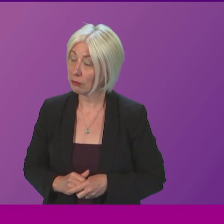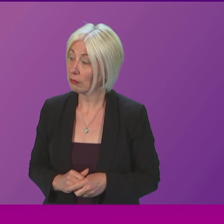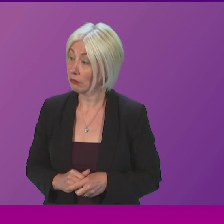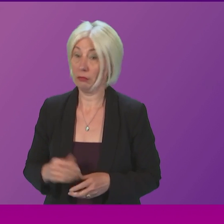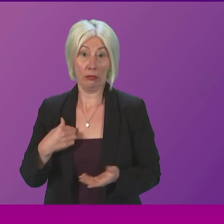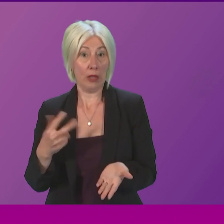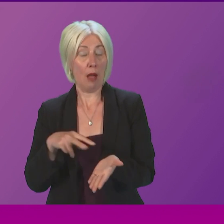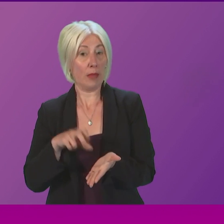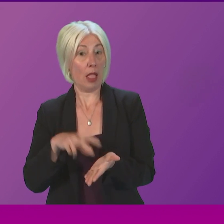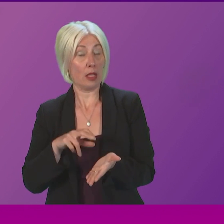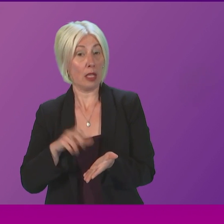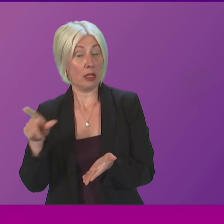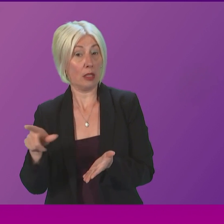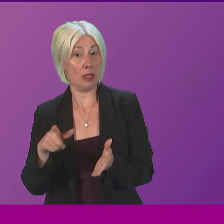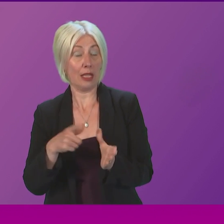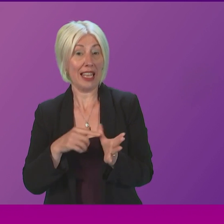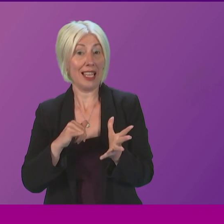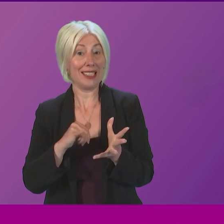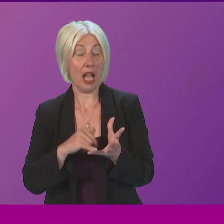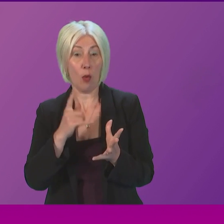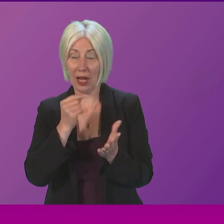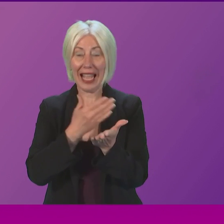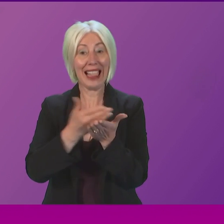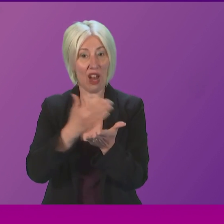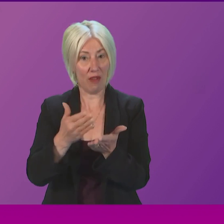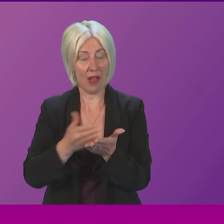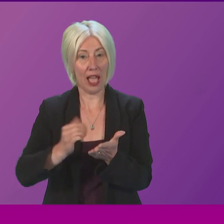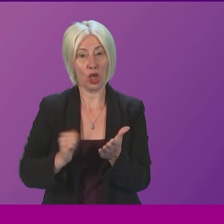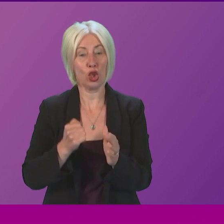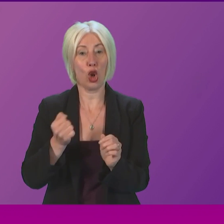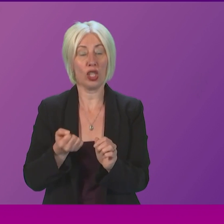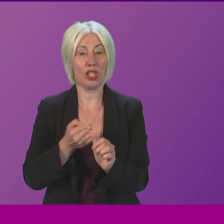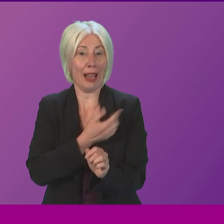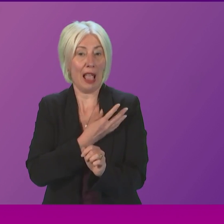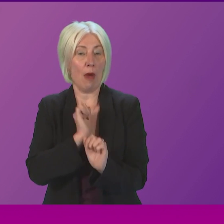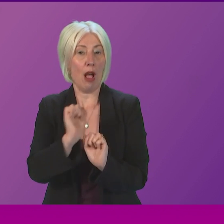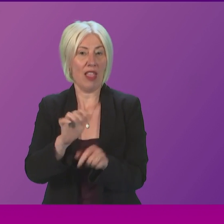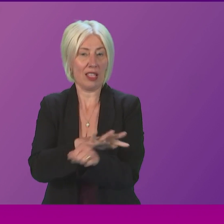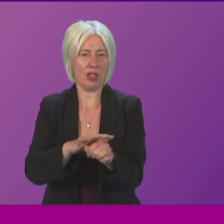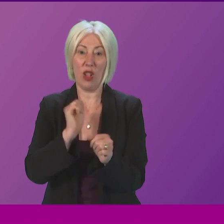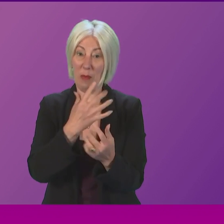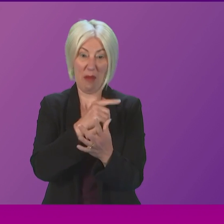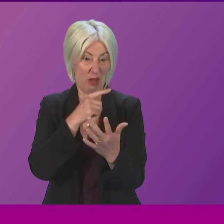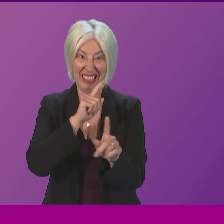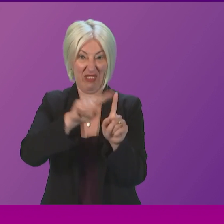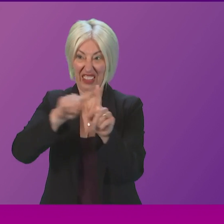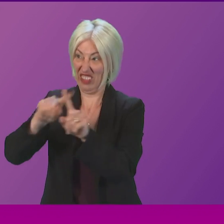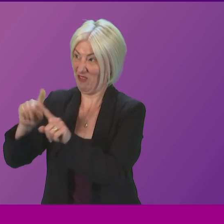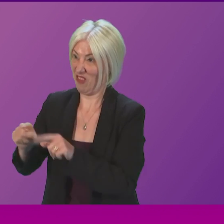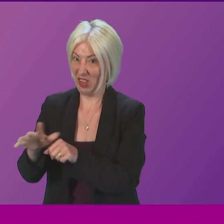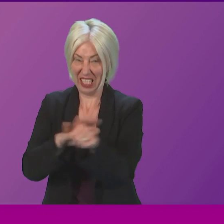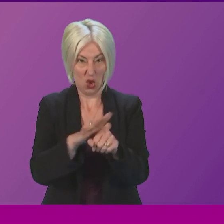I'm delighted that Anna Sarwar has been able to clarify Scottish Labour's position, because Labour have had about five different positions on this in about